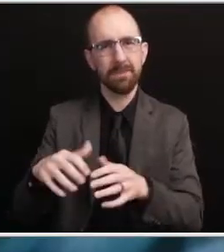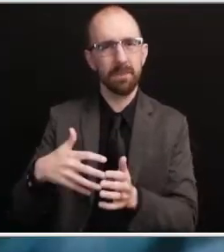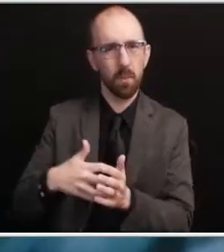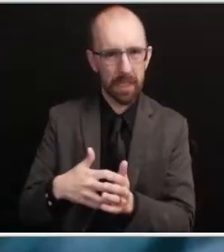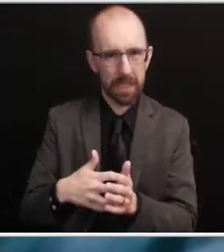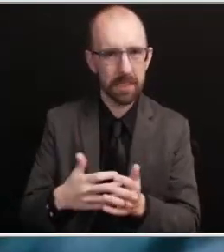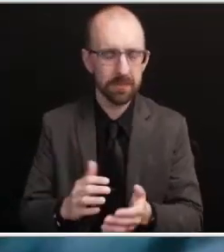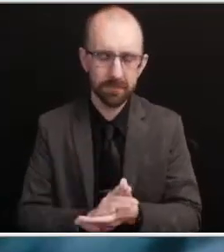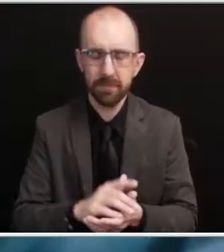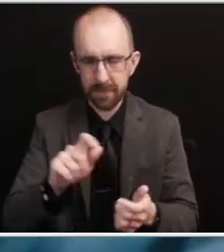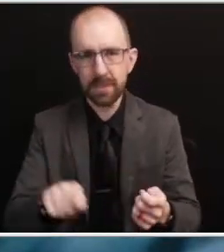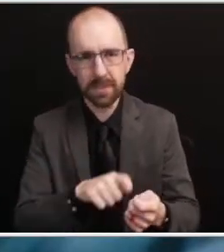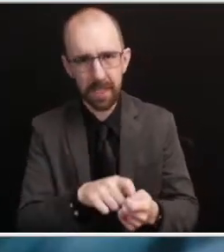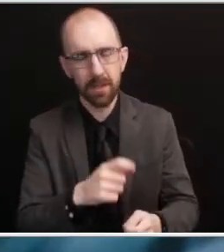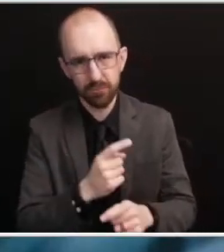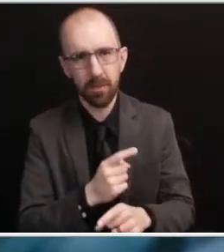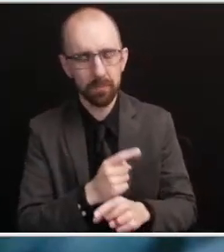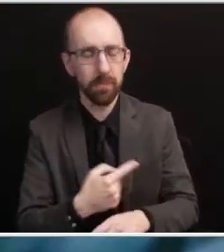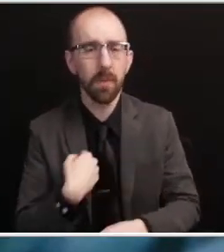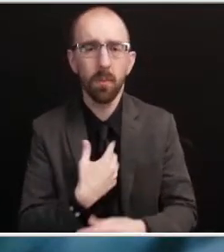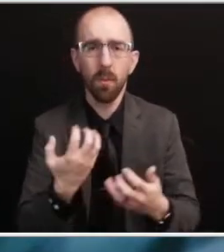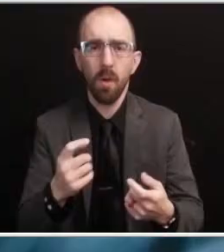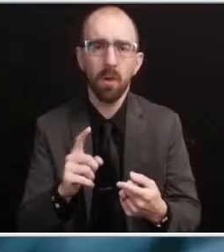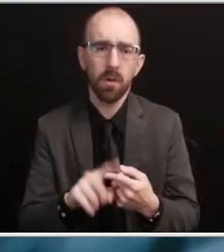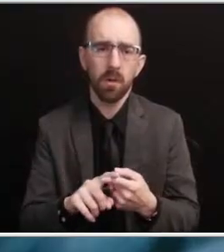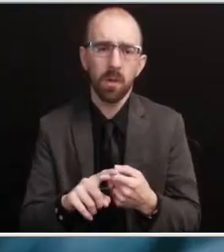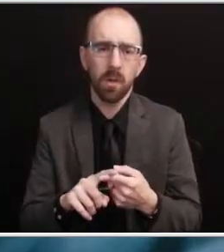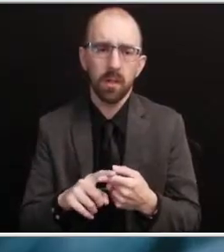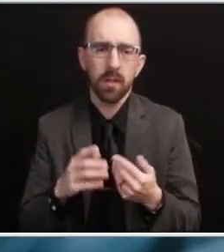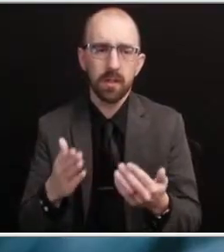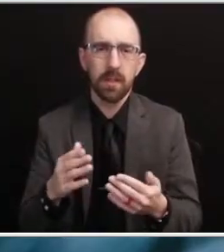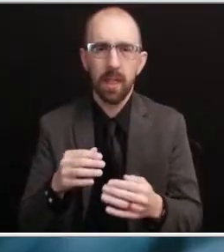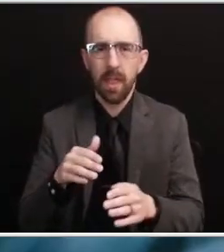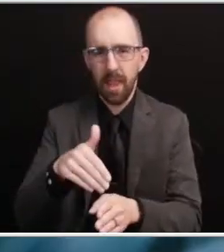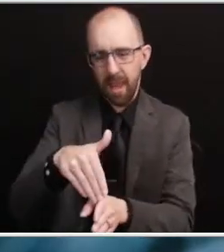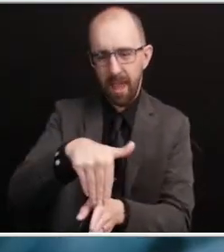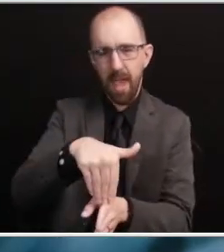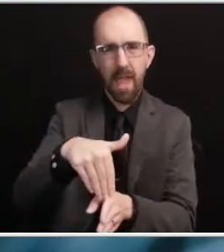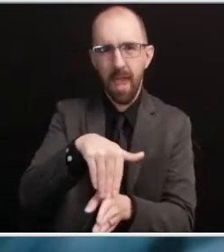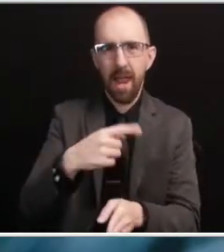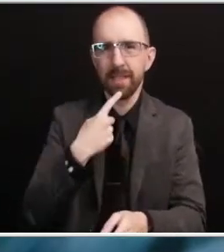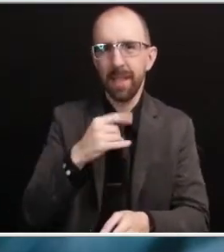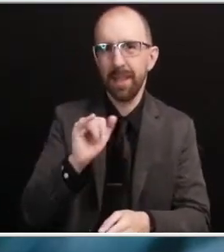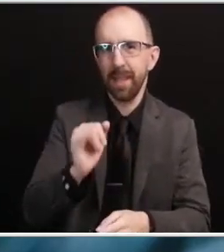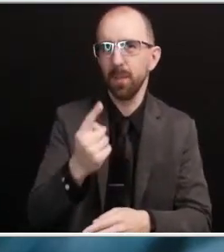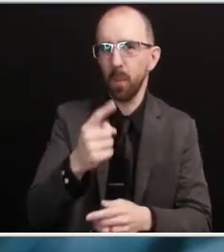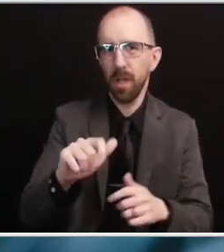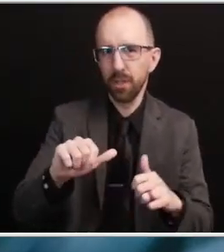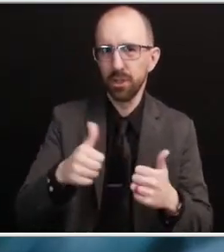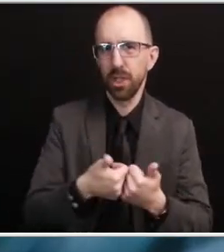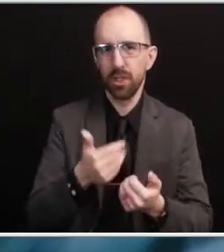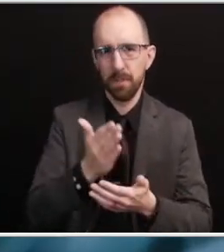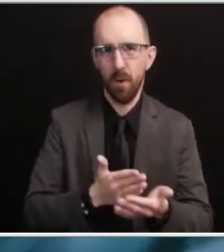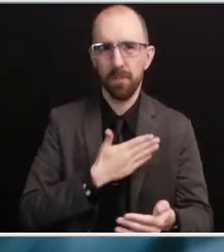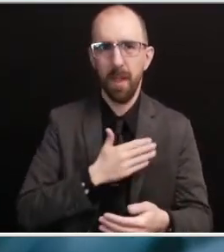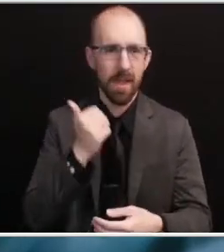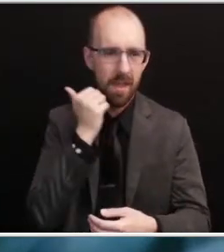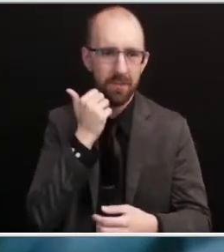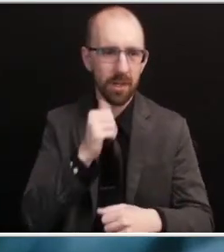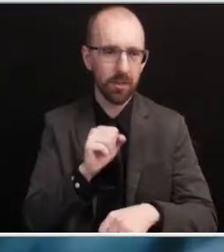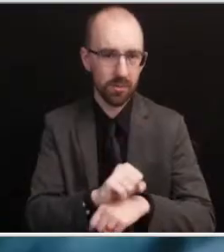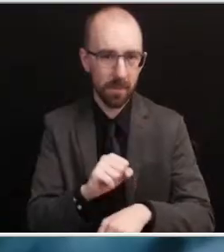Yeah, exactly right. We want to, there's a fine line. I'd say that's one challenging part of my day-to-day job